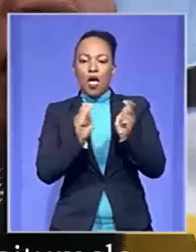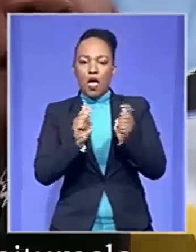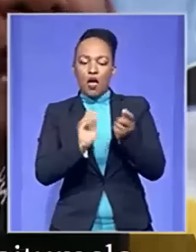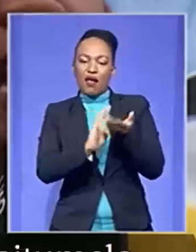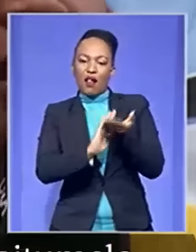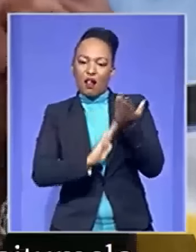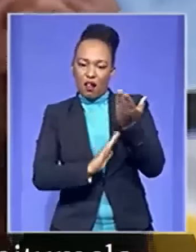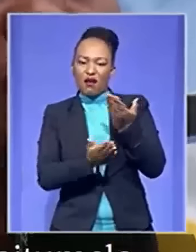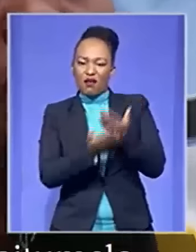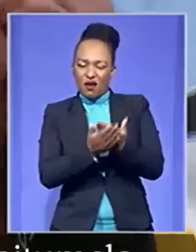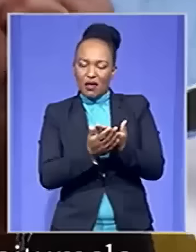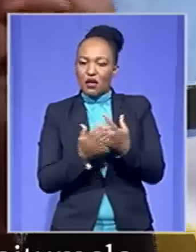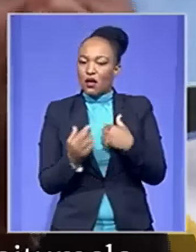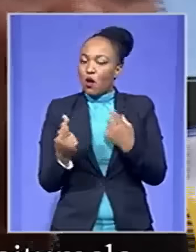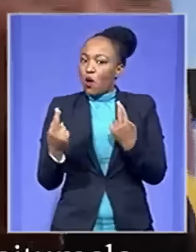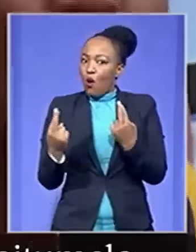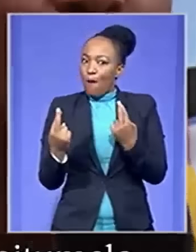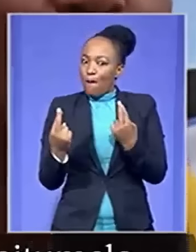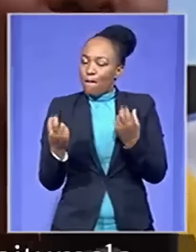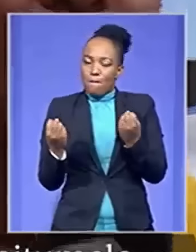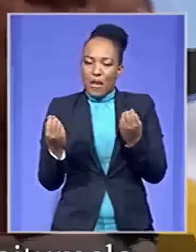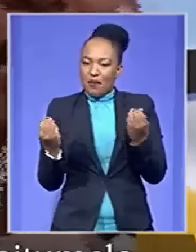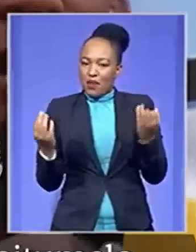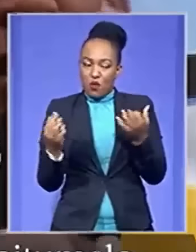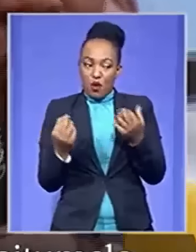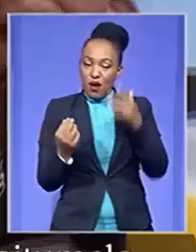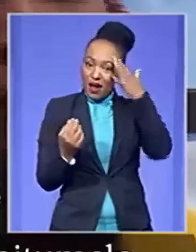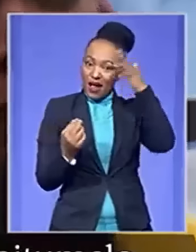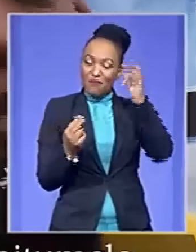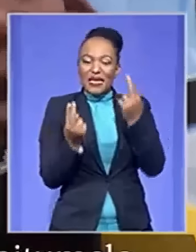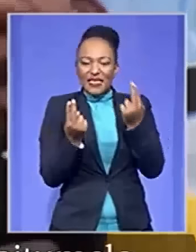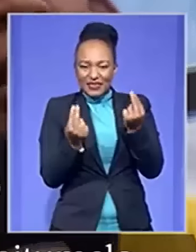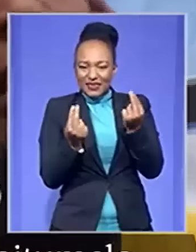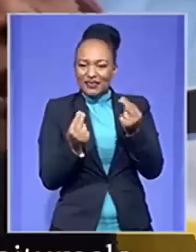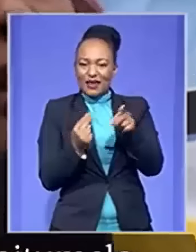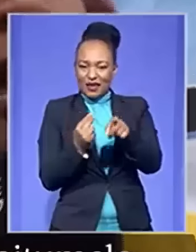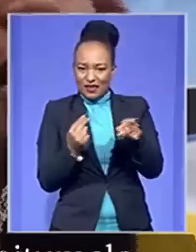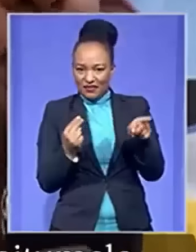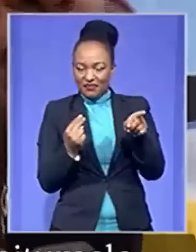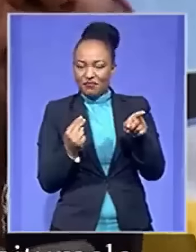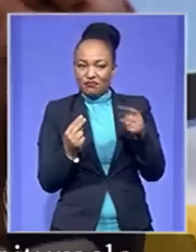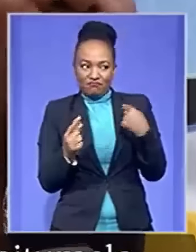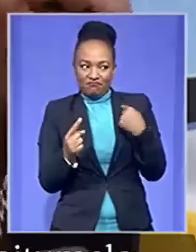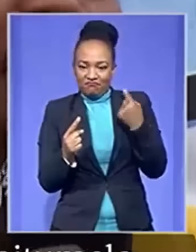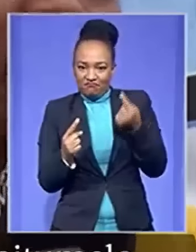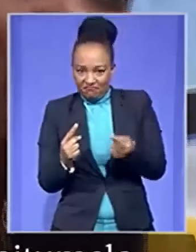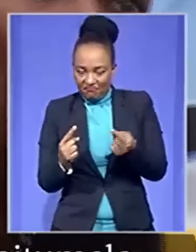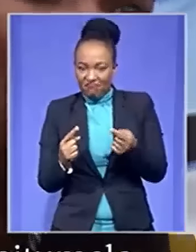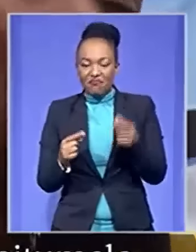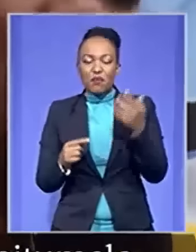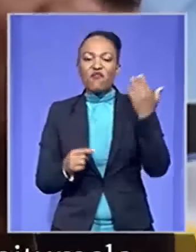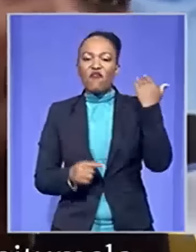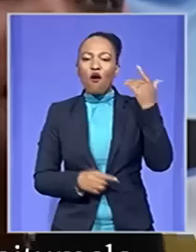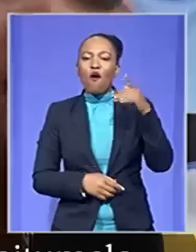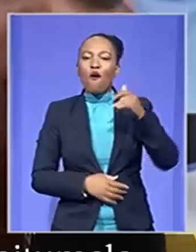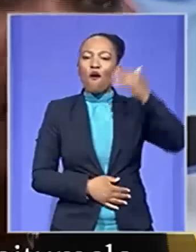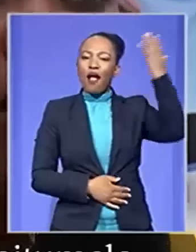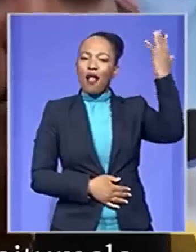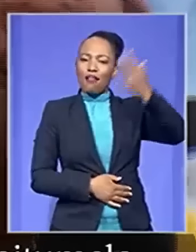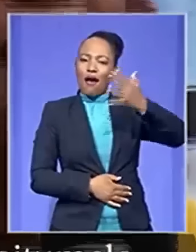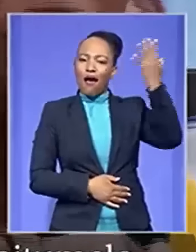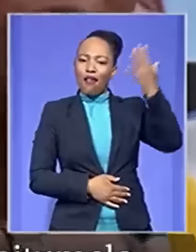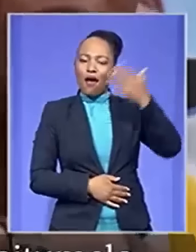tota hele re sologetse go le gontsi mo pusong e ntšha e leng gore ka hale manifesto wa teng one ba ntse ba o diragatsa re